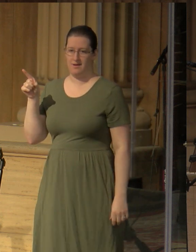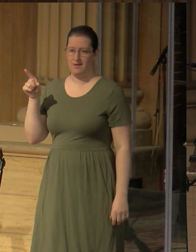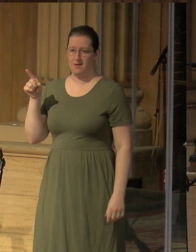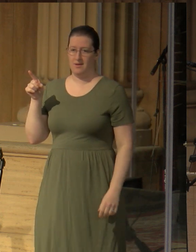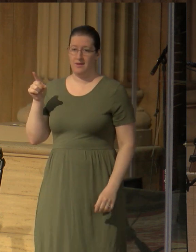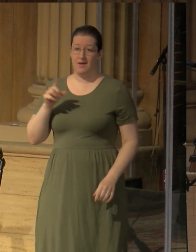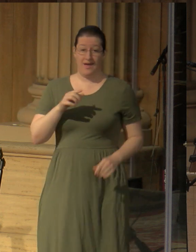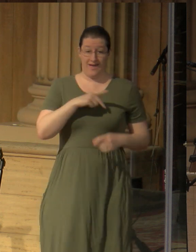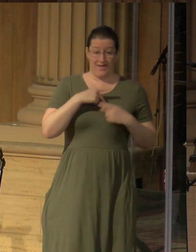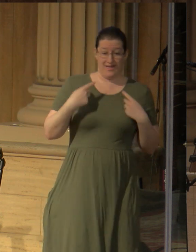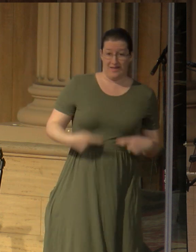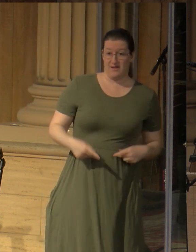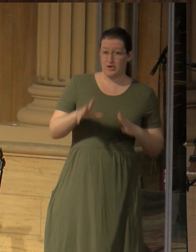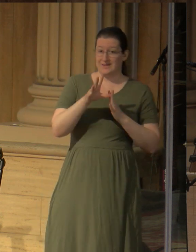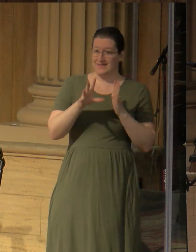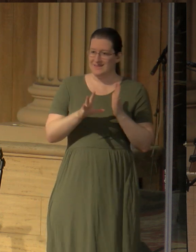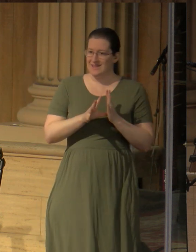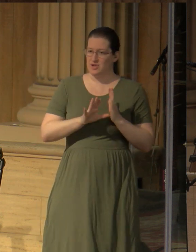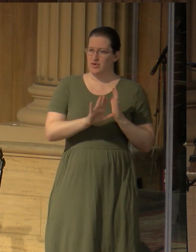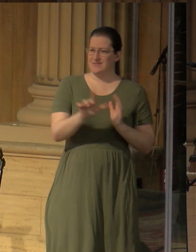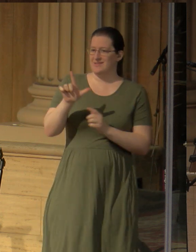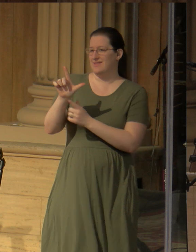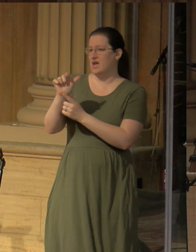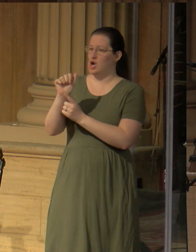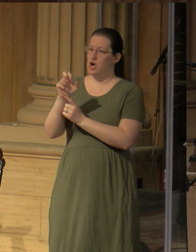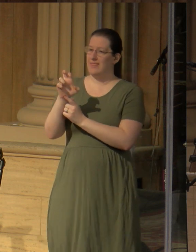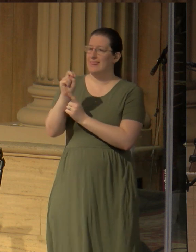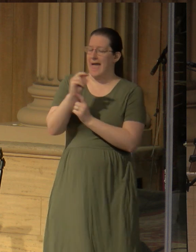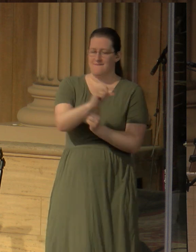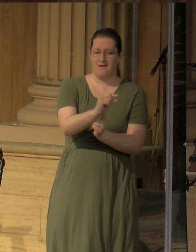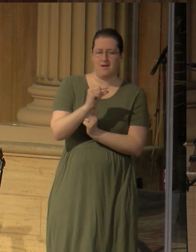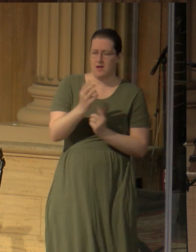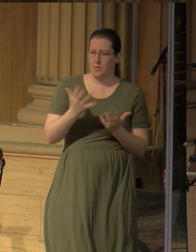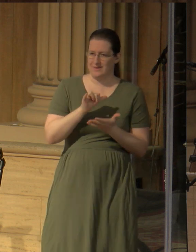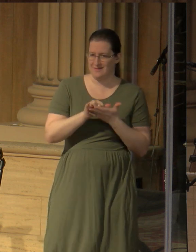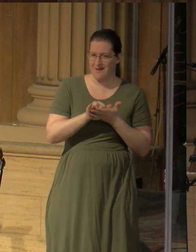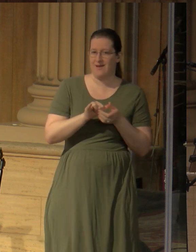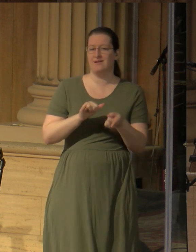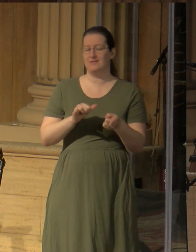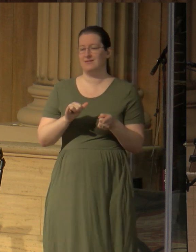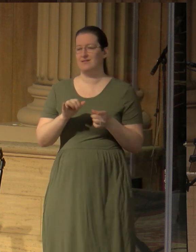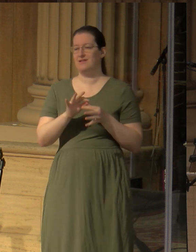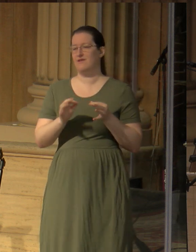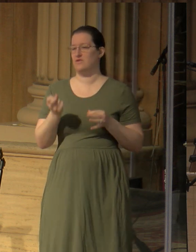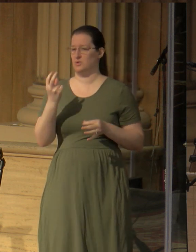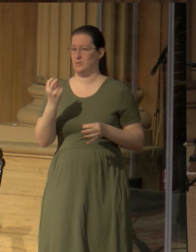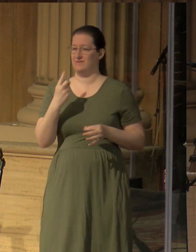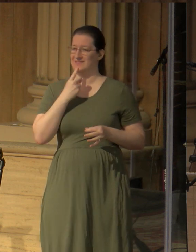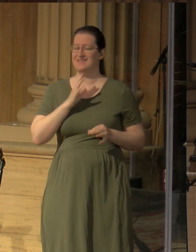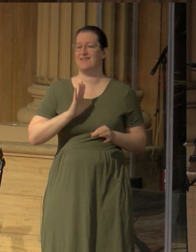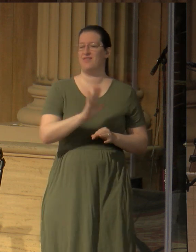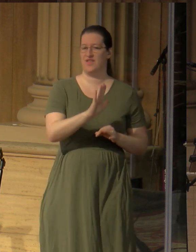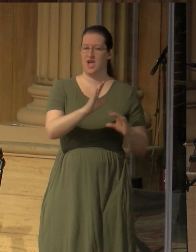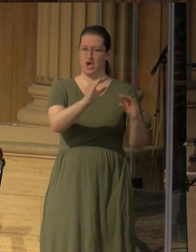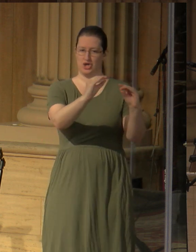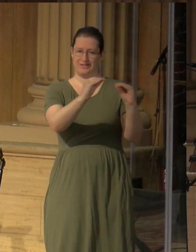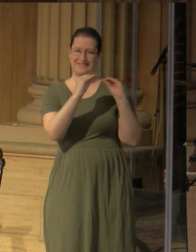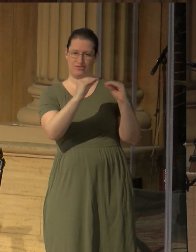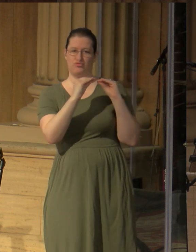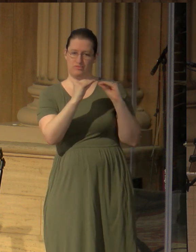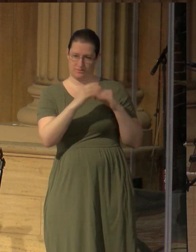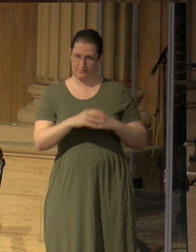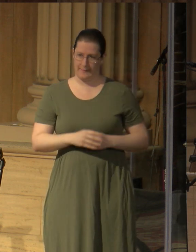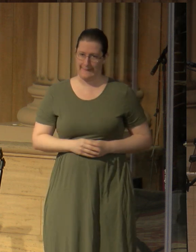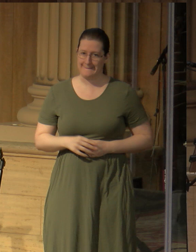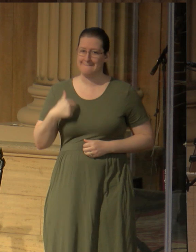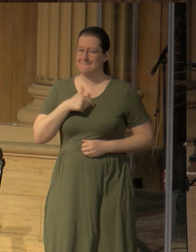Pharisees and Sadducees is because it says in verse 12 that it is their teaching. So he says that we're supposed to be aware